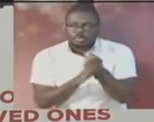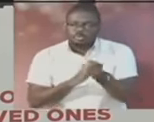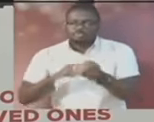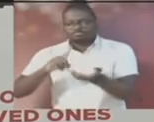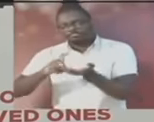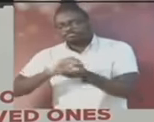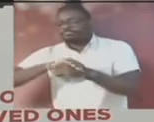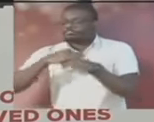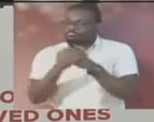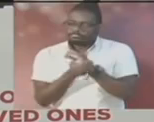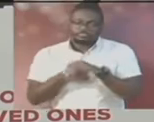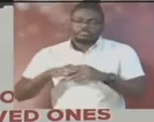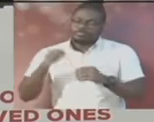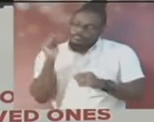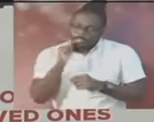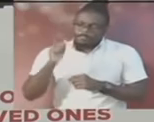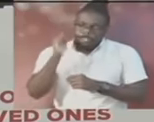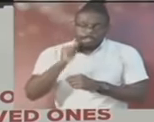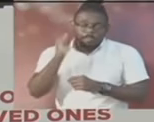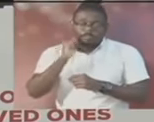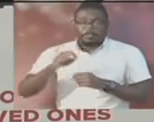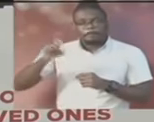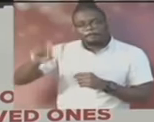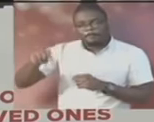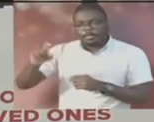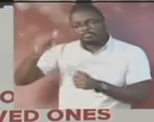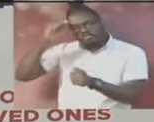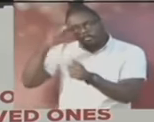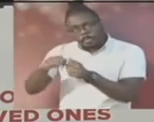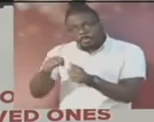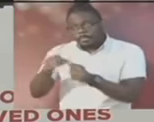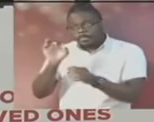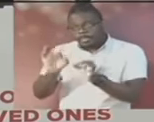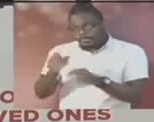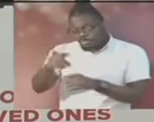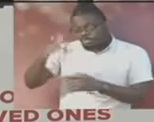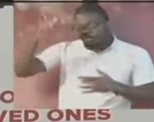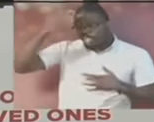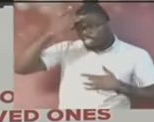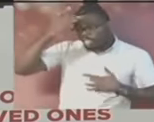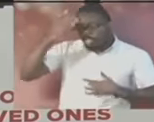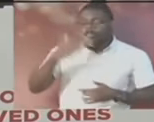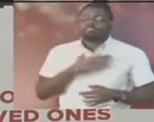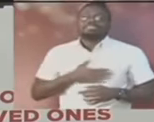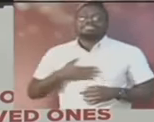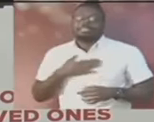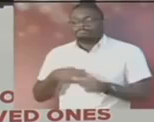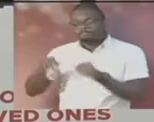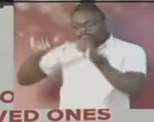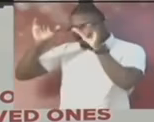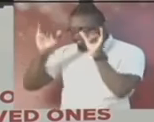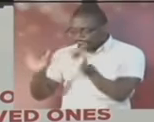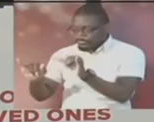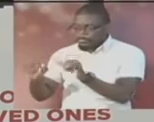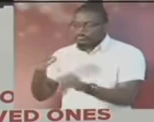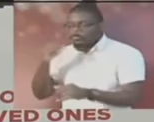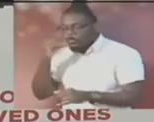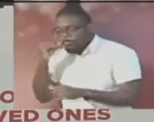We also need to remember that if we are ill, please stay at home and isolate yourself.